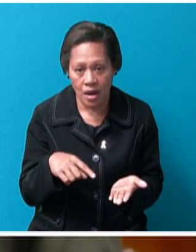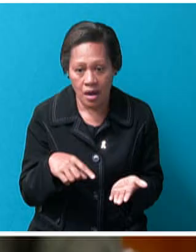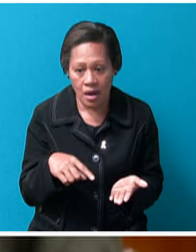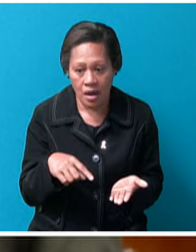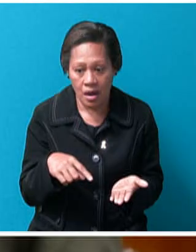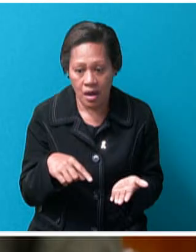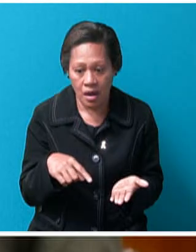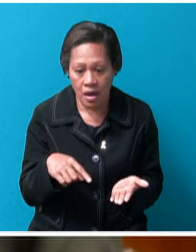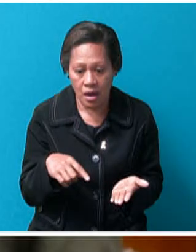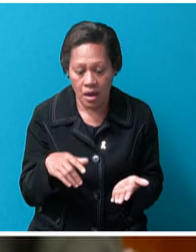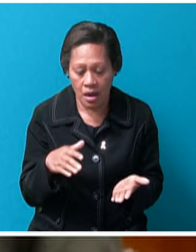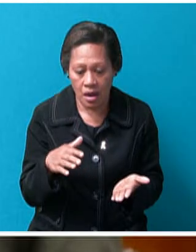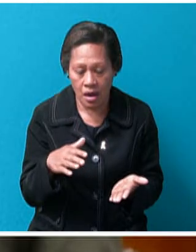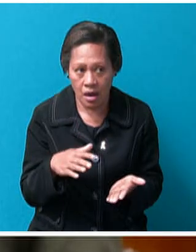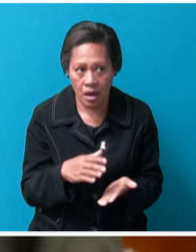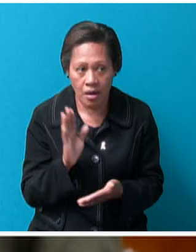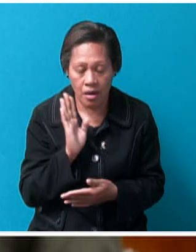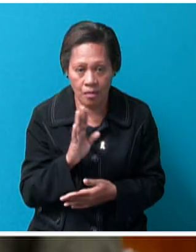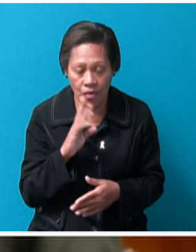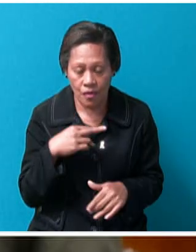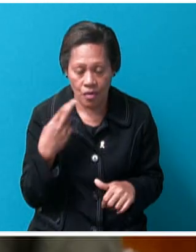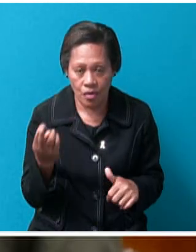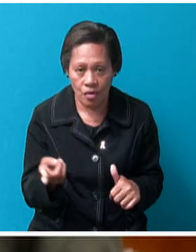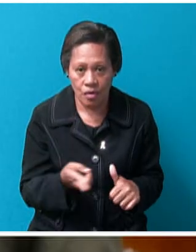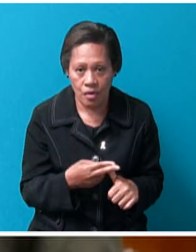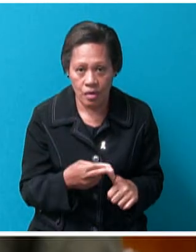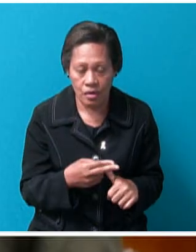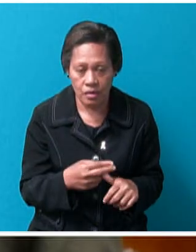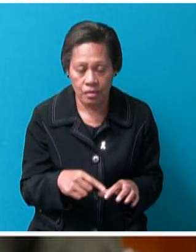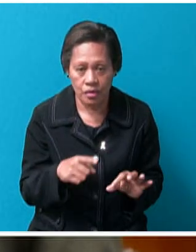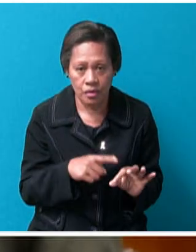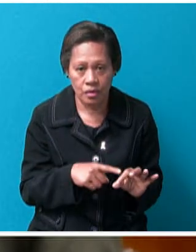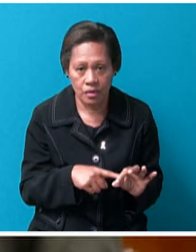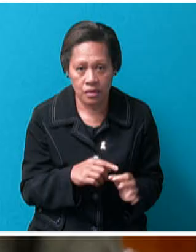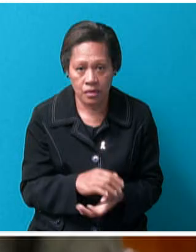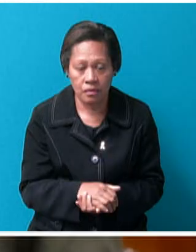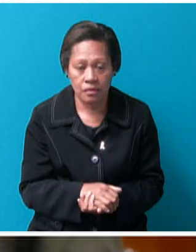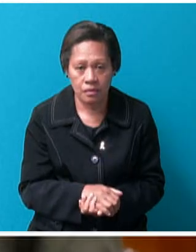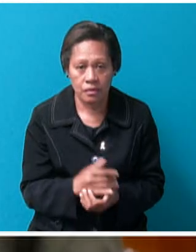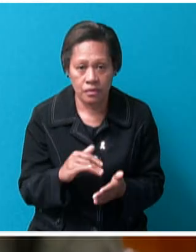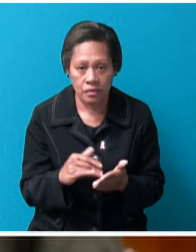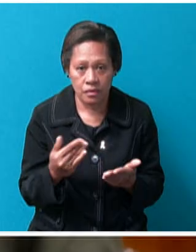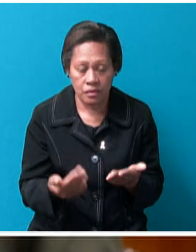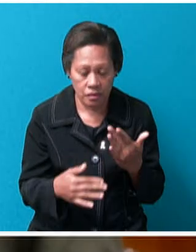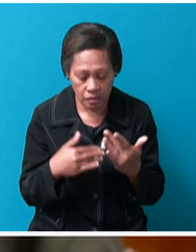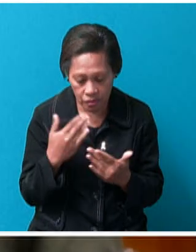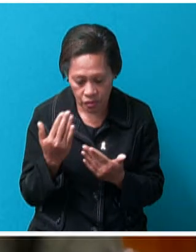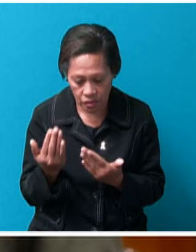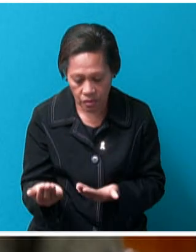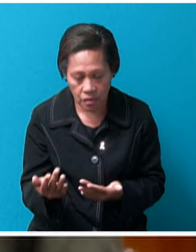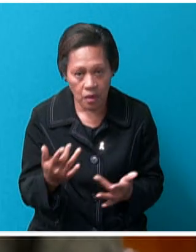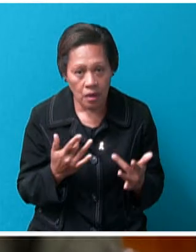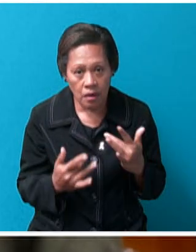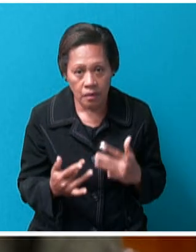Before I respond to the question, Mr. Speaker, sir, I wish to take a brief moment to honor the life